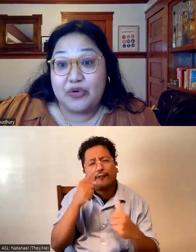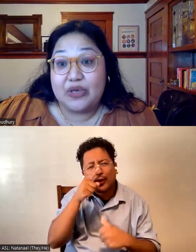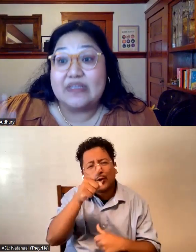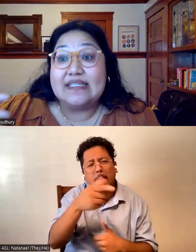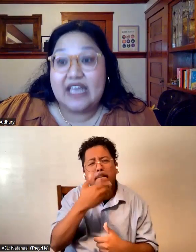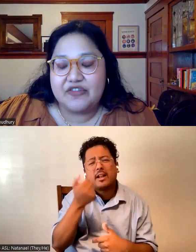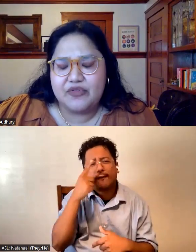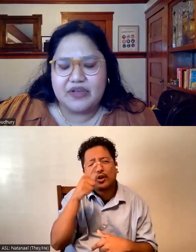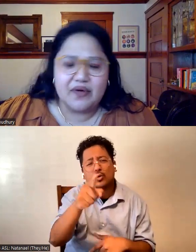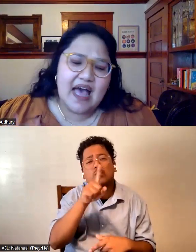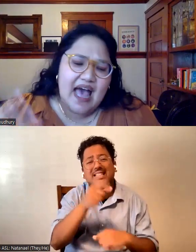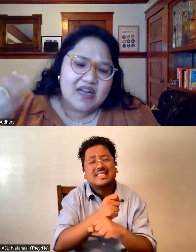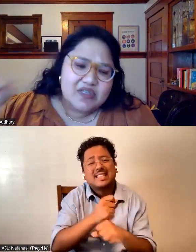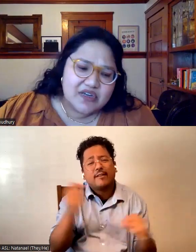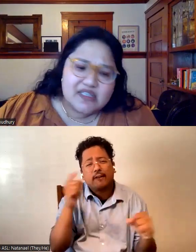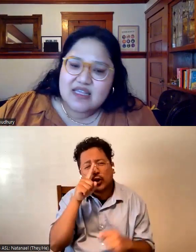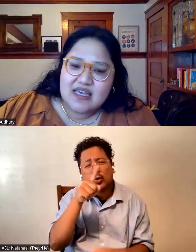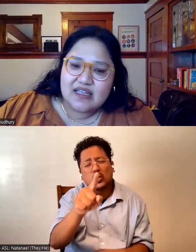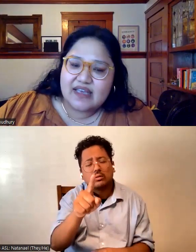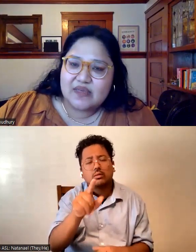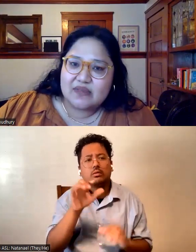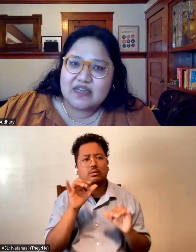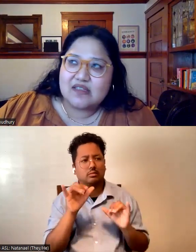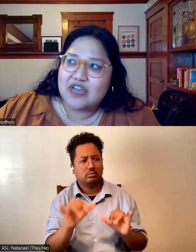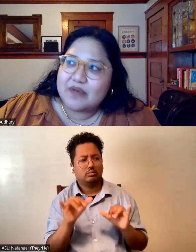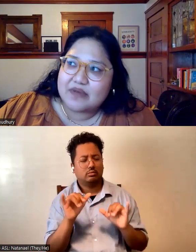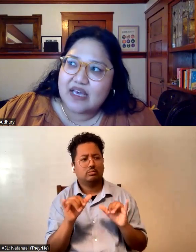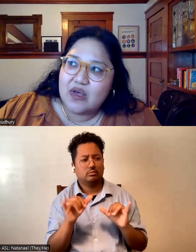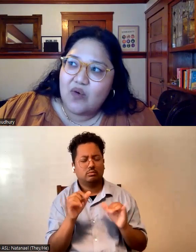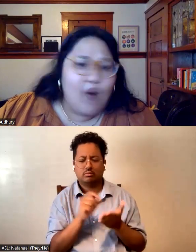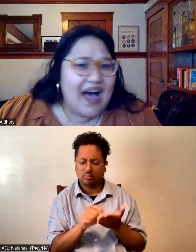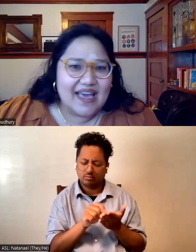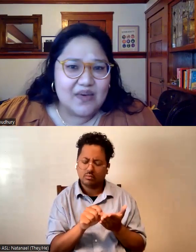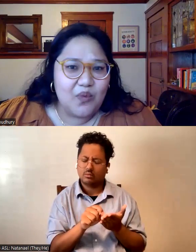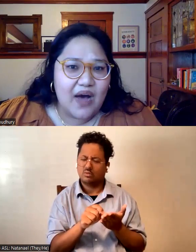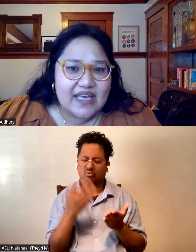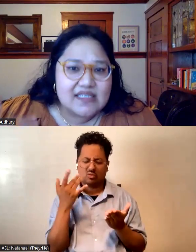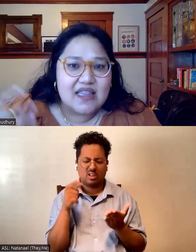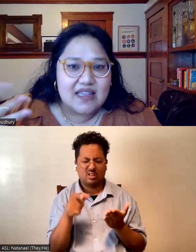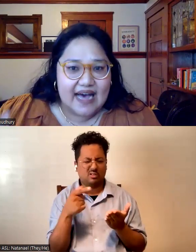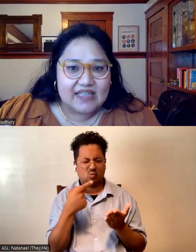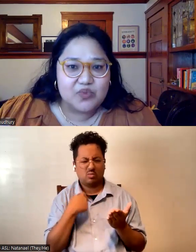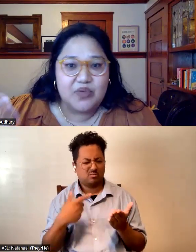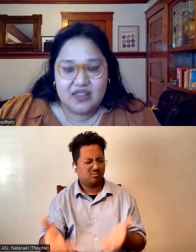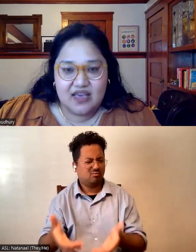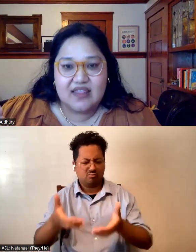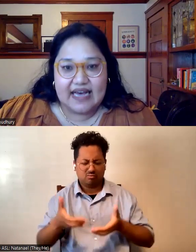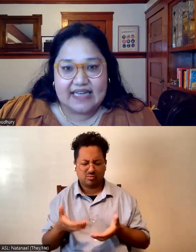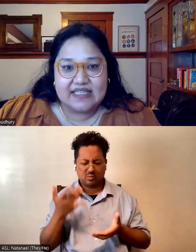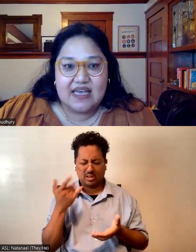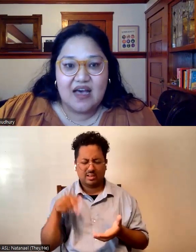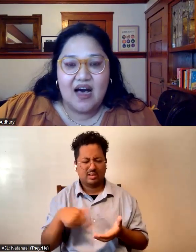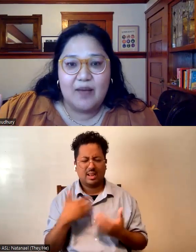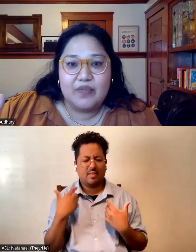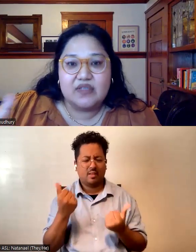better for you. It's safer for you. And I started to think, like, as I was writing this chapter, like, why? Why is it that we think